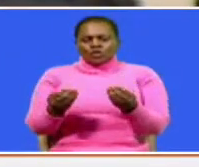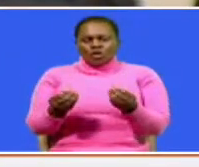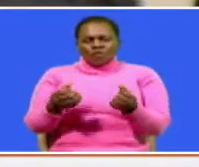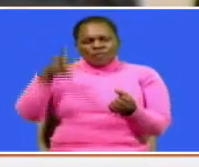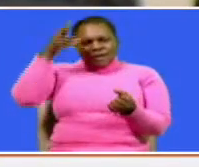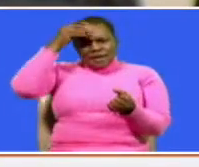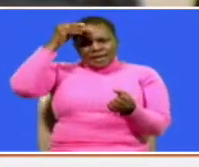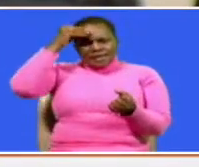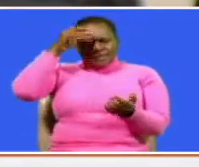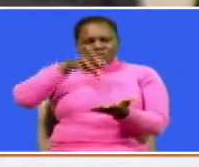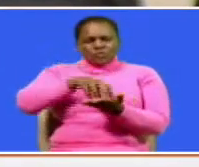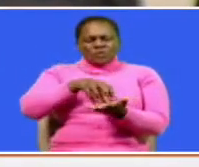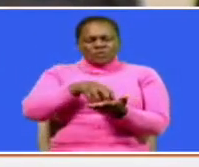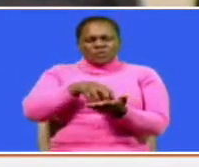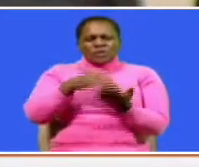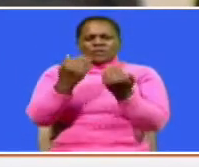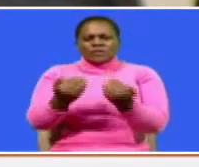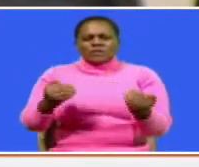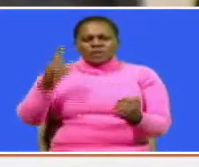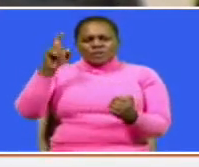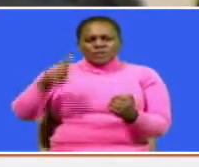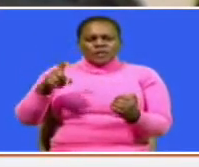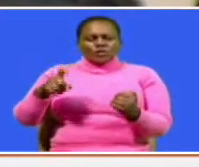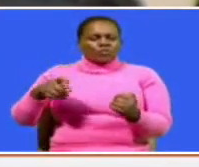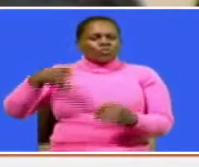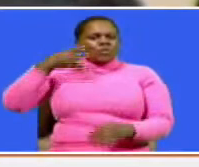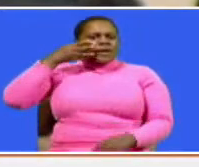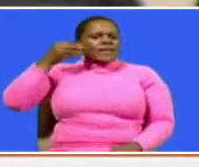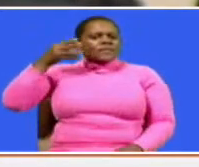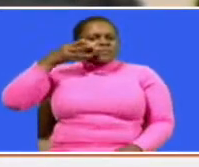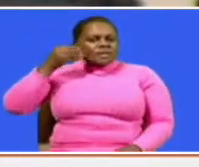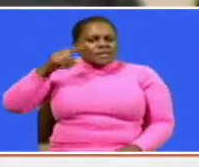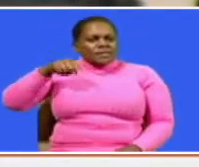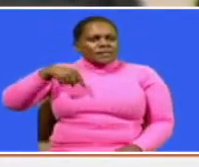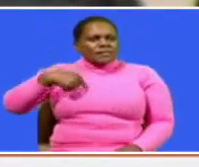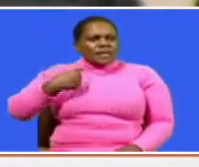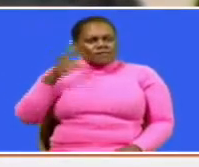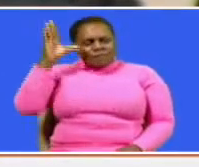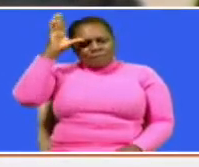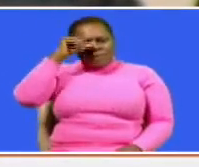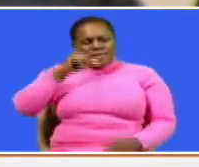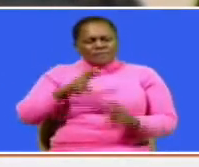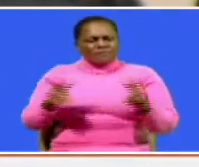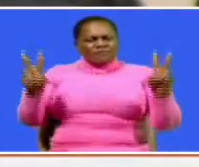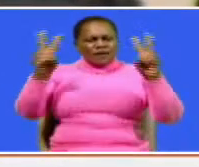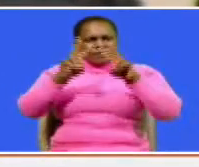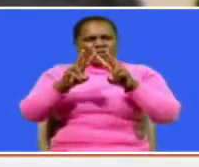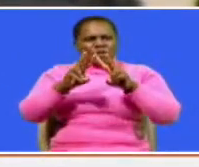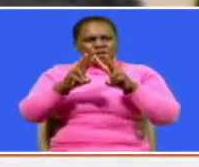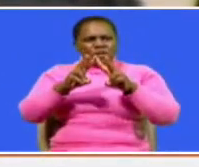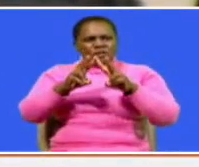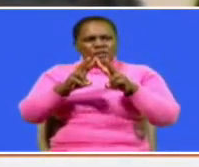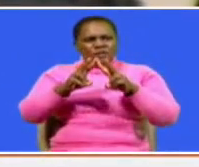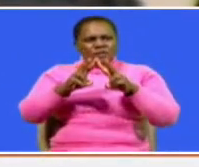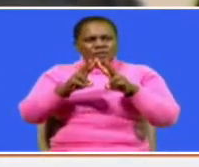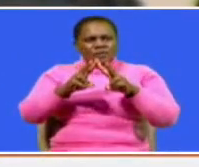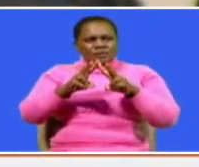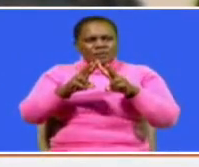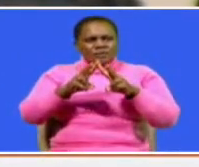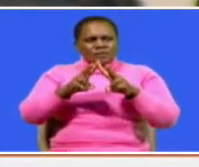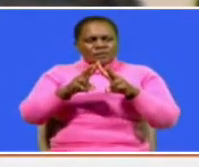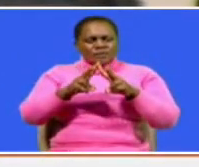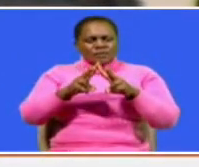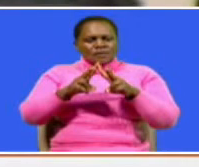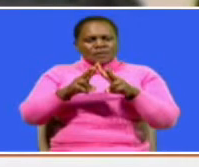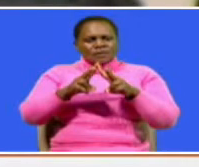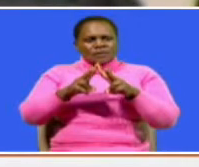learning that our children need to go through, then it will demystify this thing of saying, where shall we domicile? We